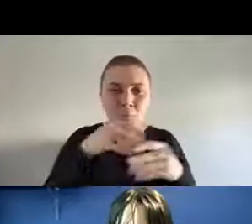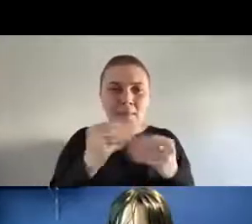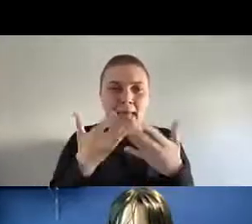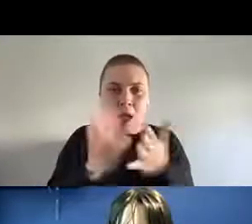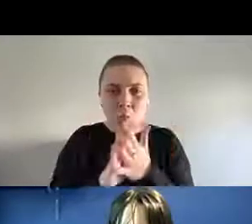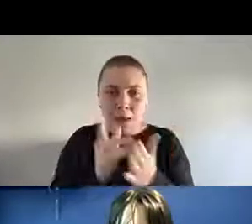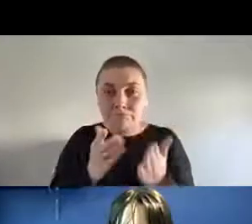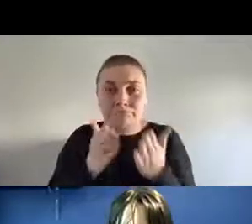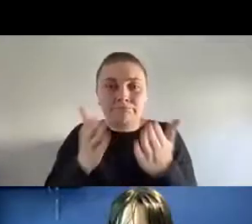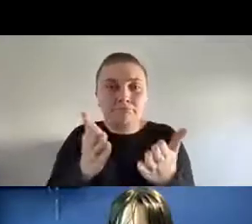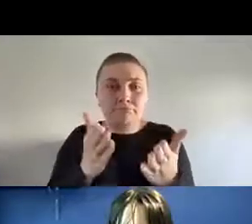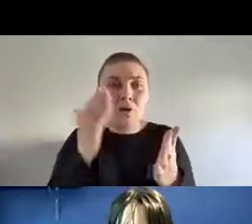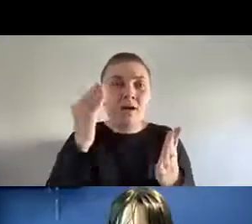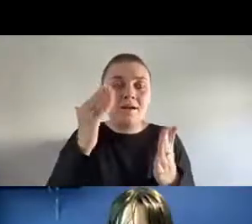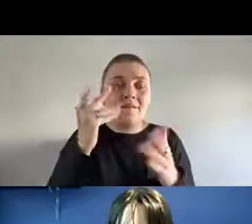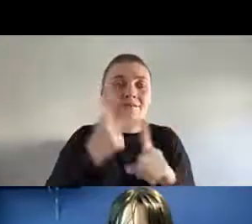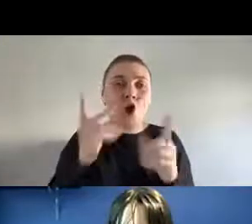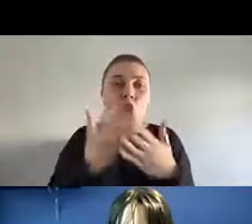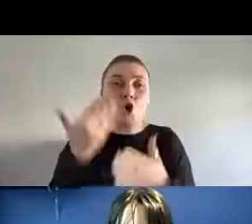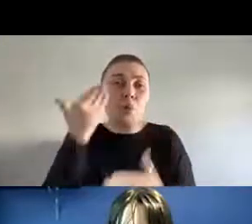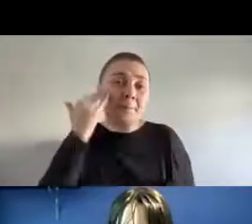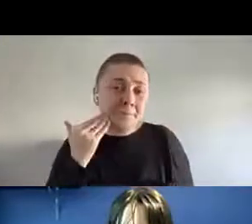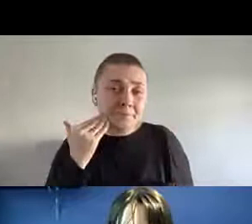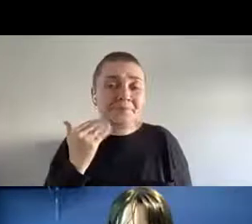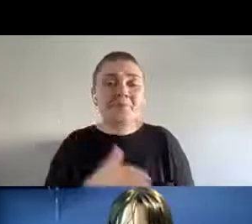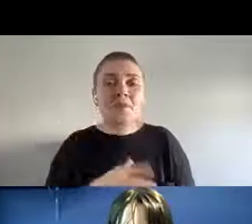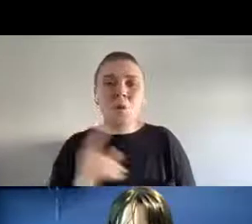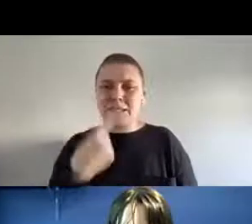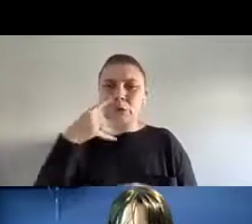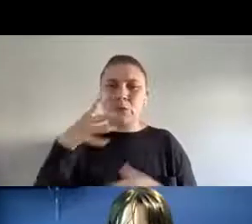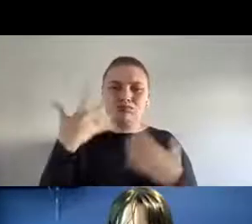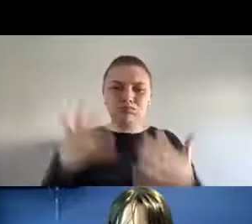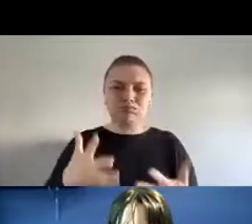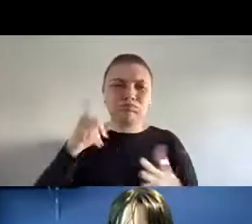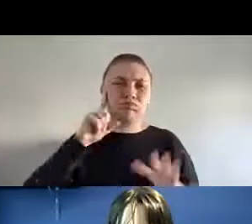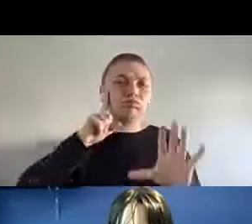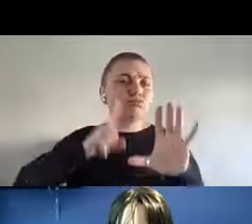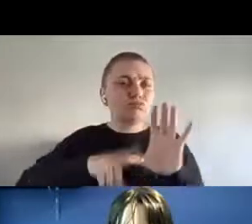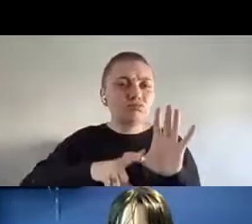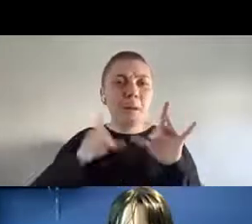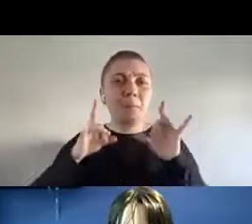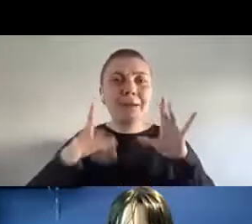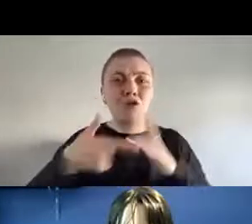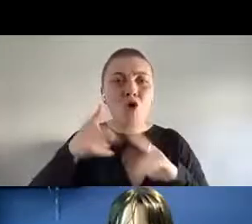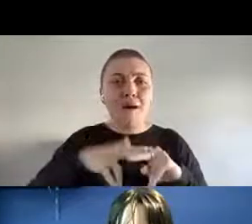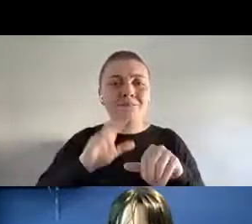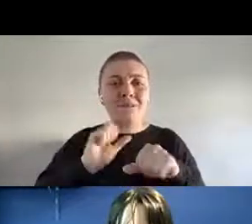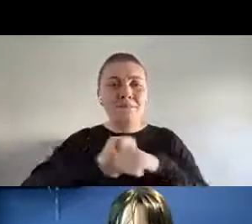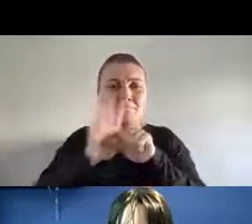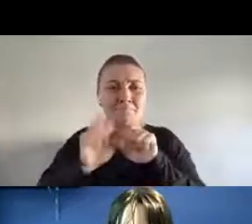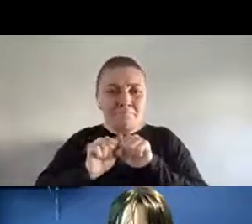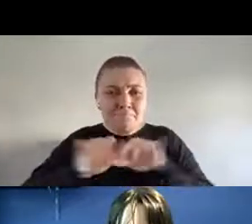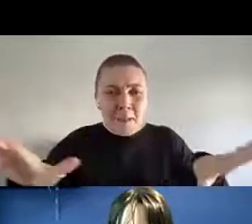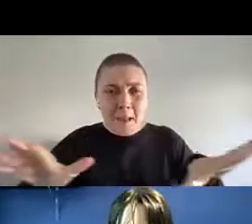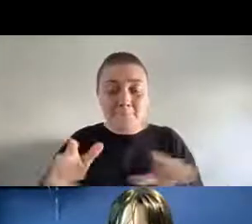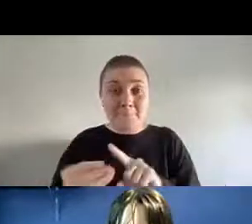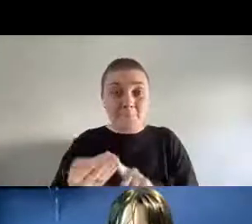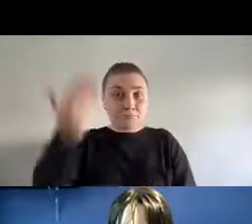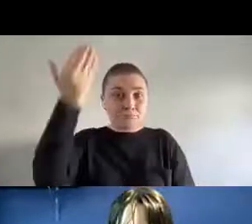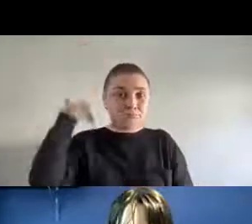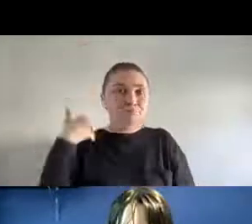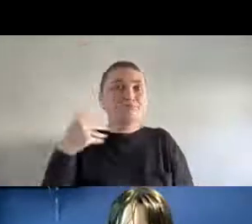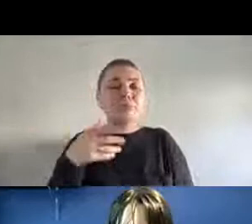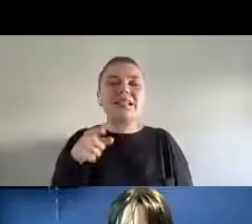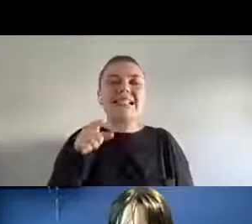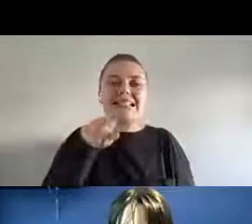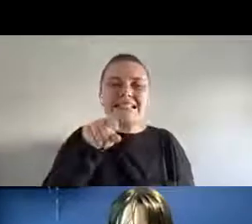women is something that we saw quite a lot last year, particularly at the beginning of the pandemic, and particularly utilised by,